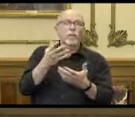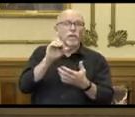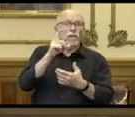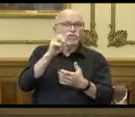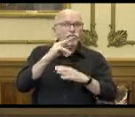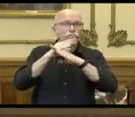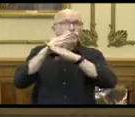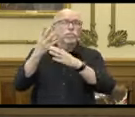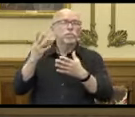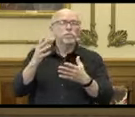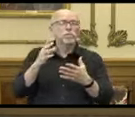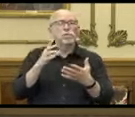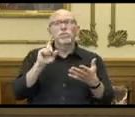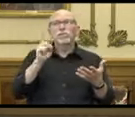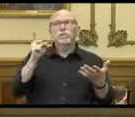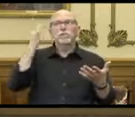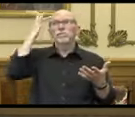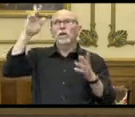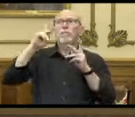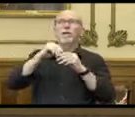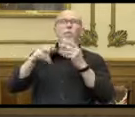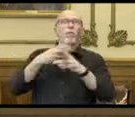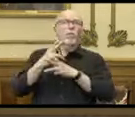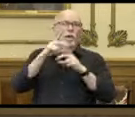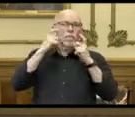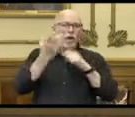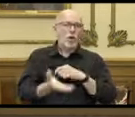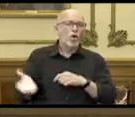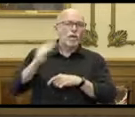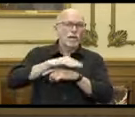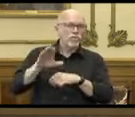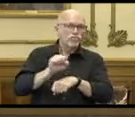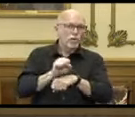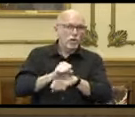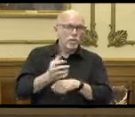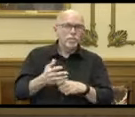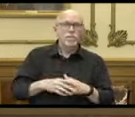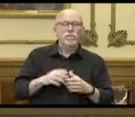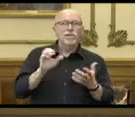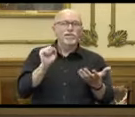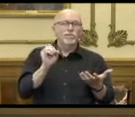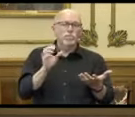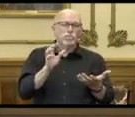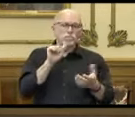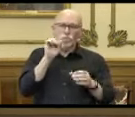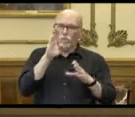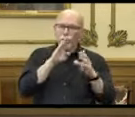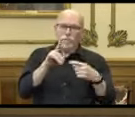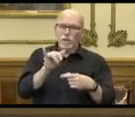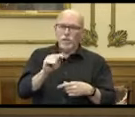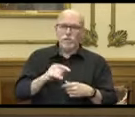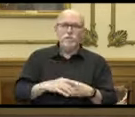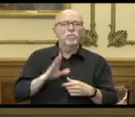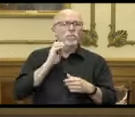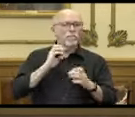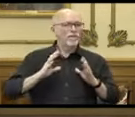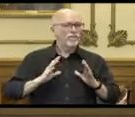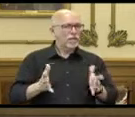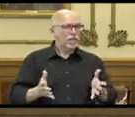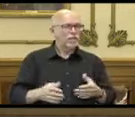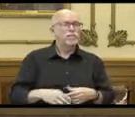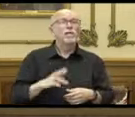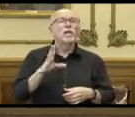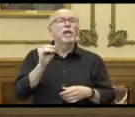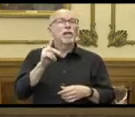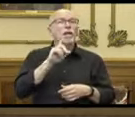the smartest people in the world wear masks all day for their jobs. So I wouldn't worry about it. It's going to be fine. And in